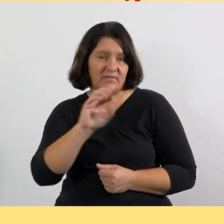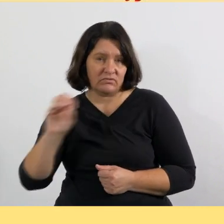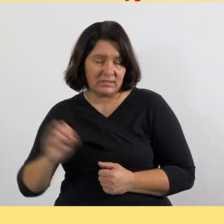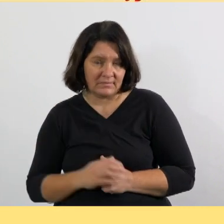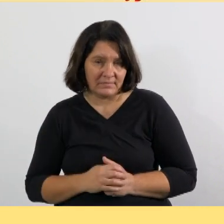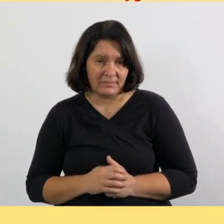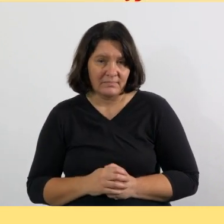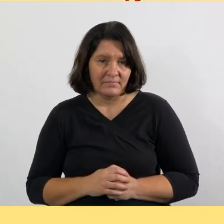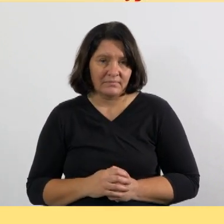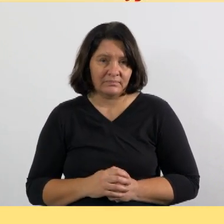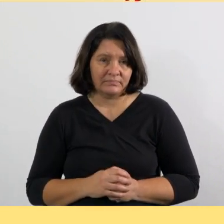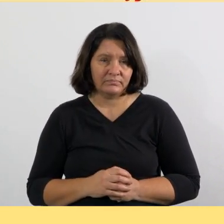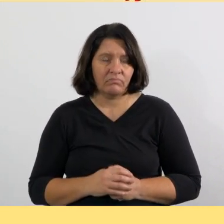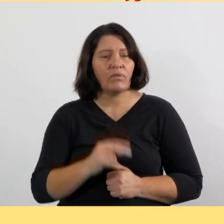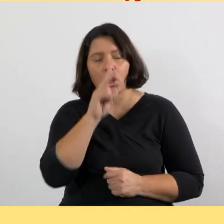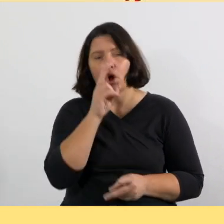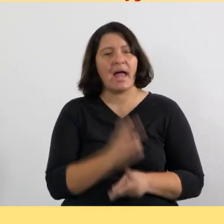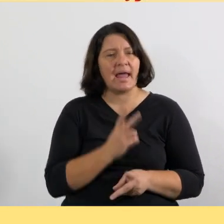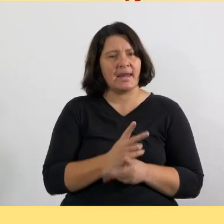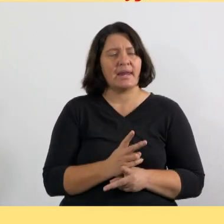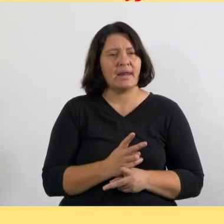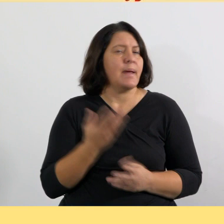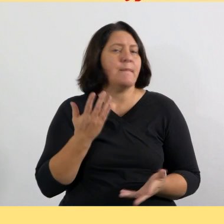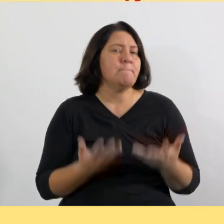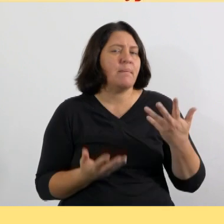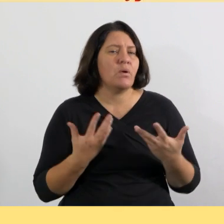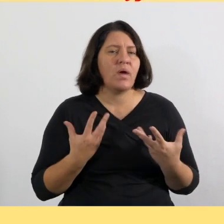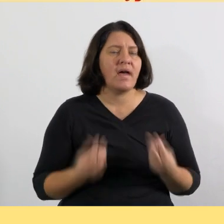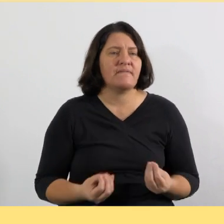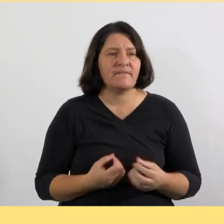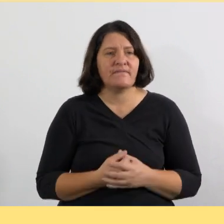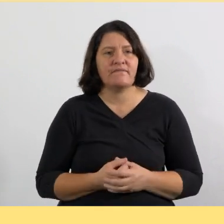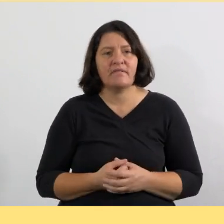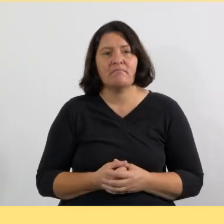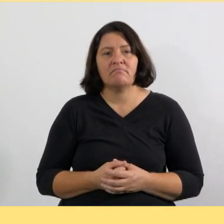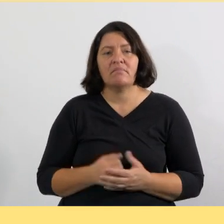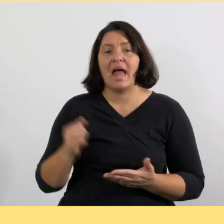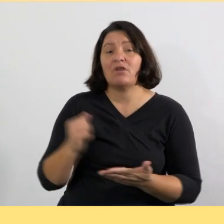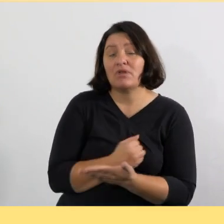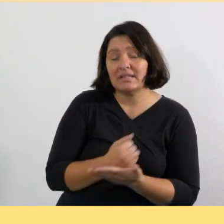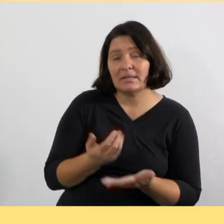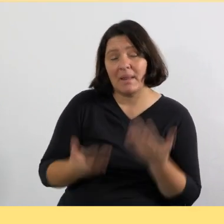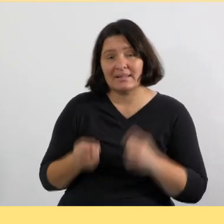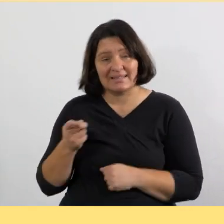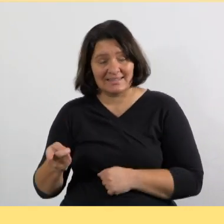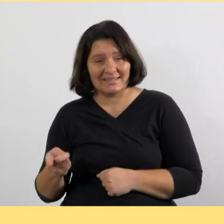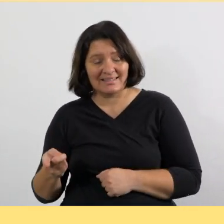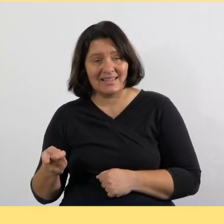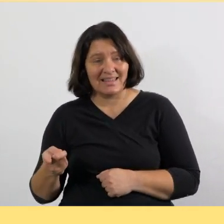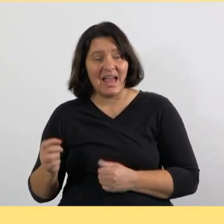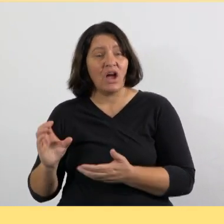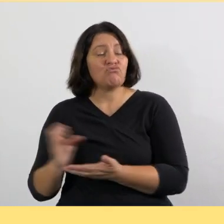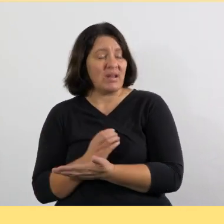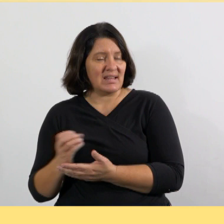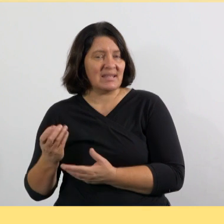4,500. Let us look again. What if we have a credit balance? There is a